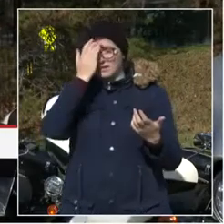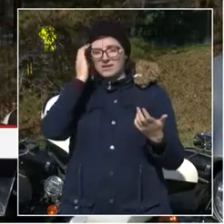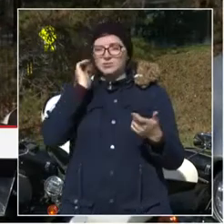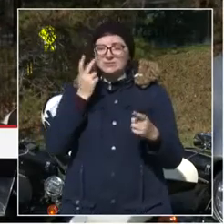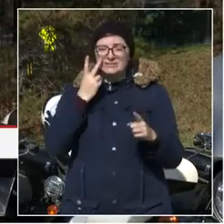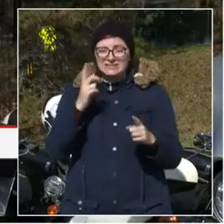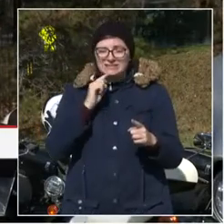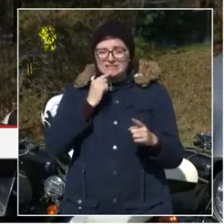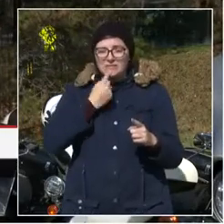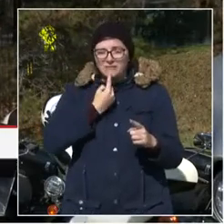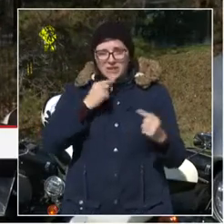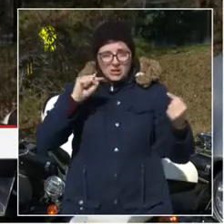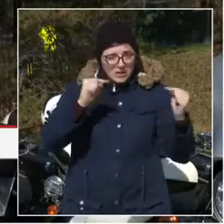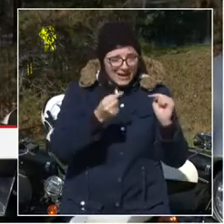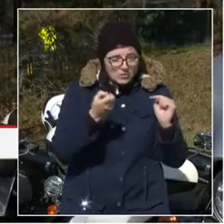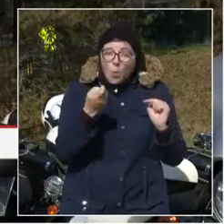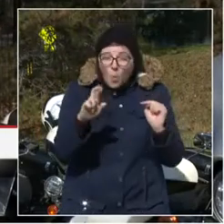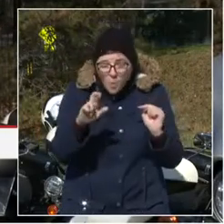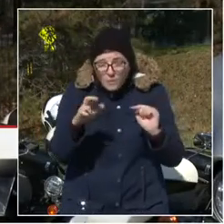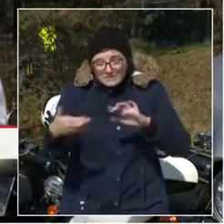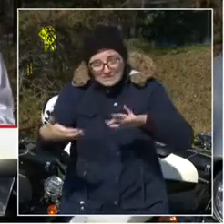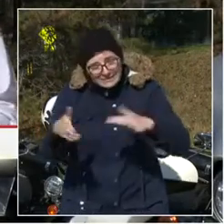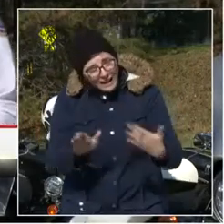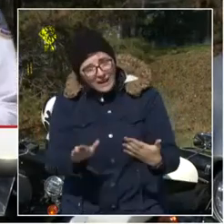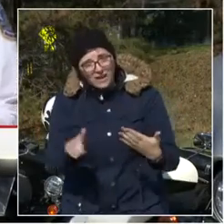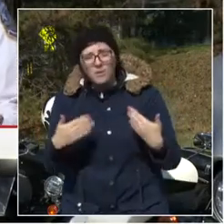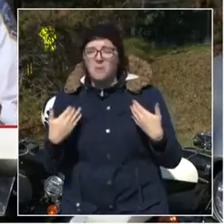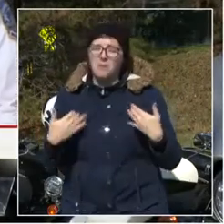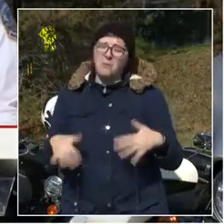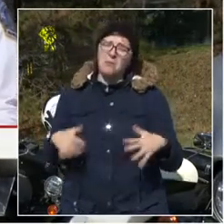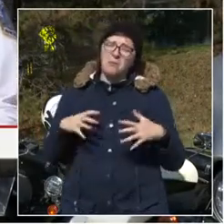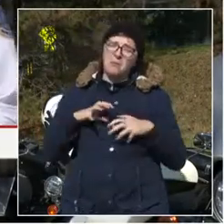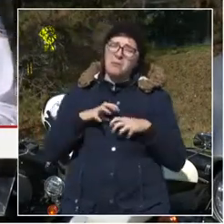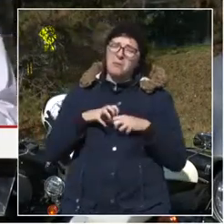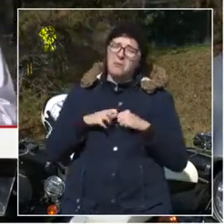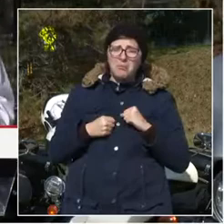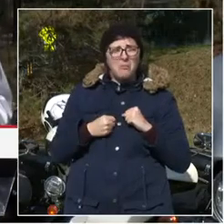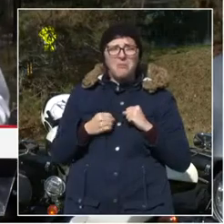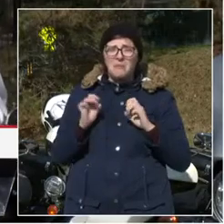severely injured or killed in that accident. And it's that